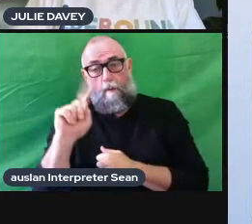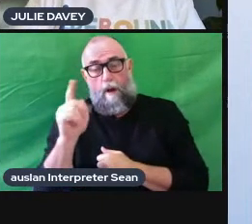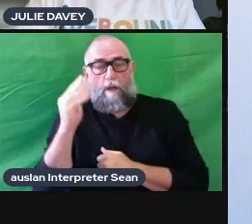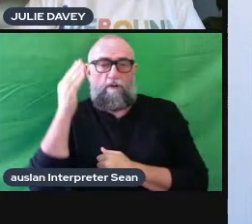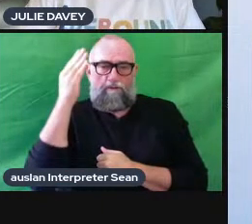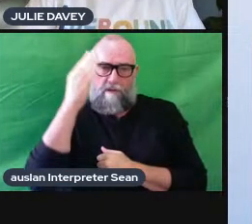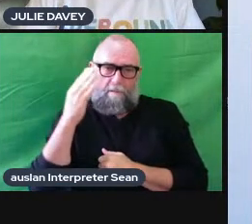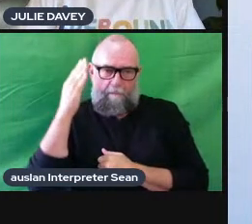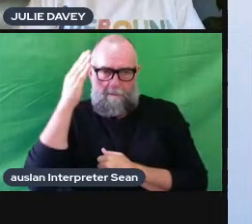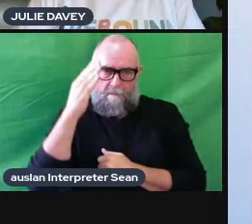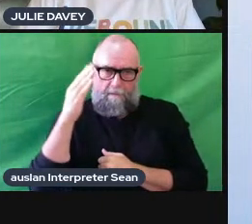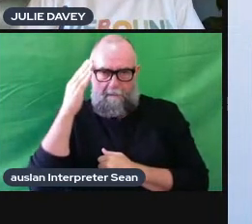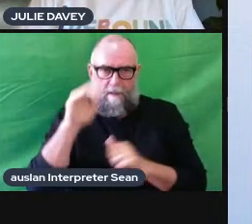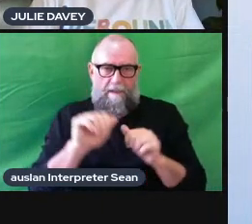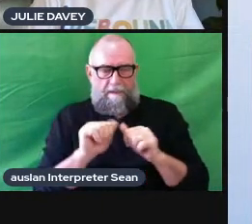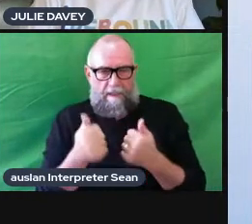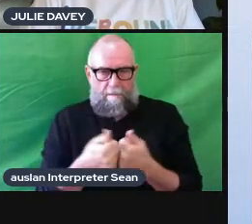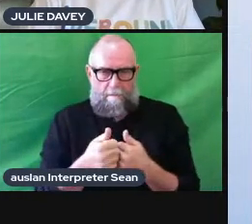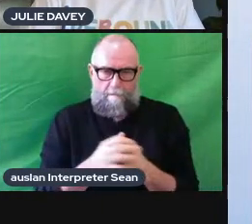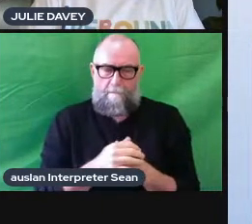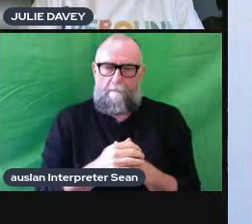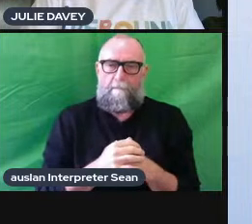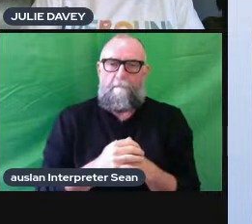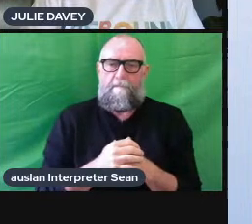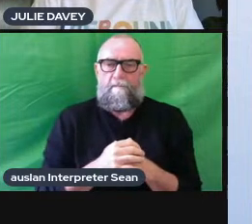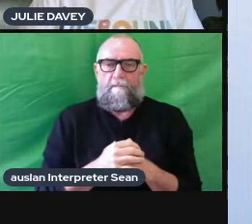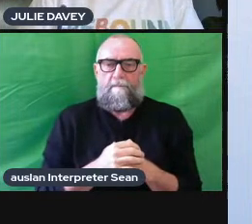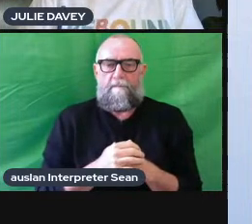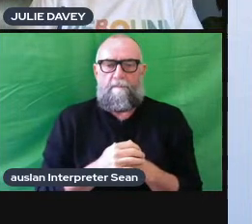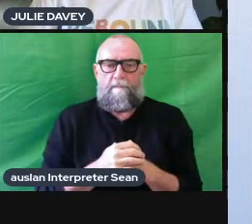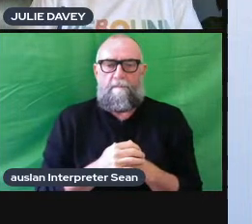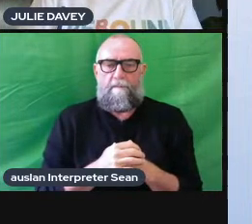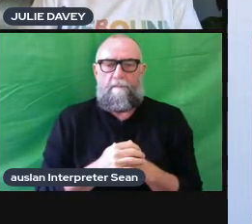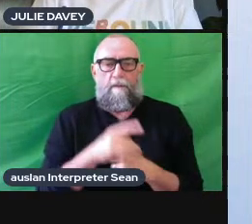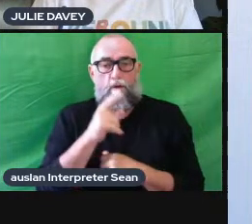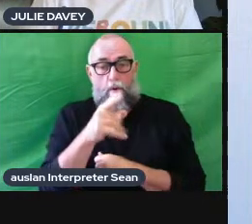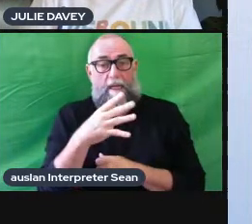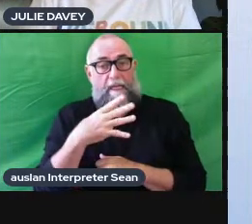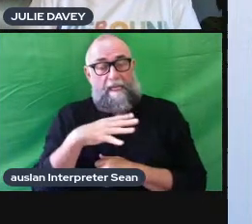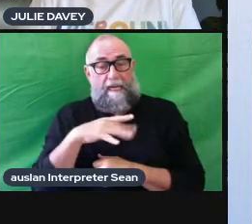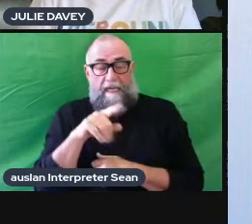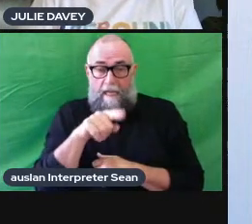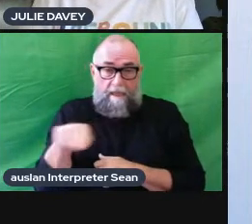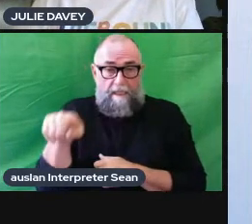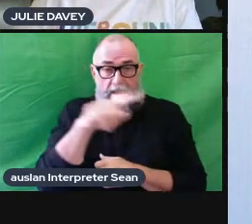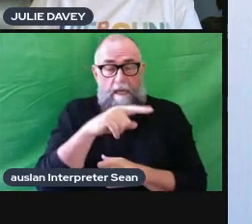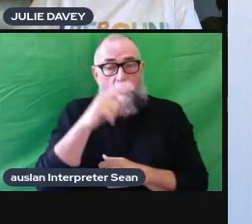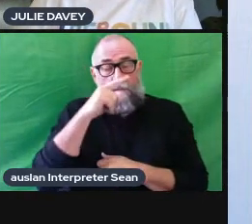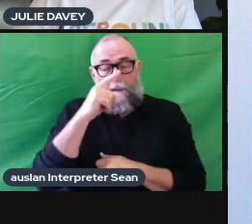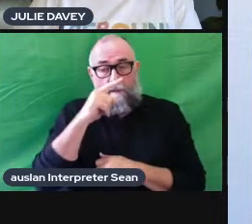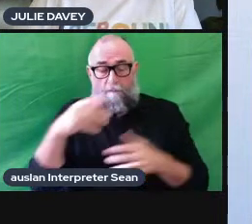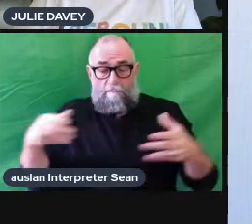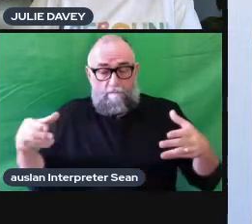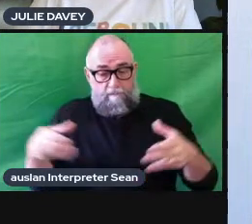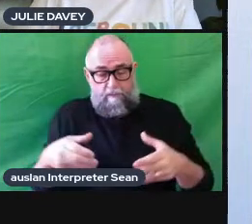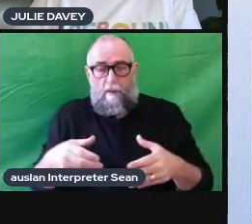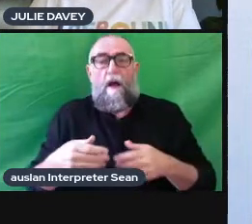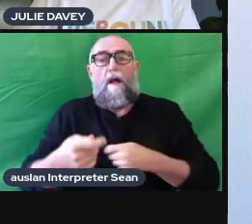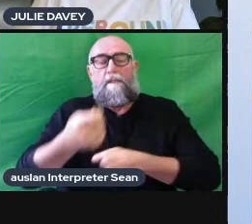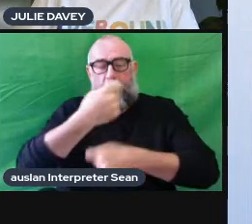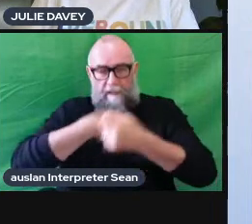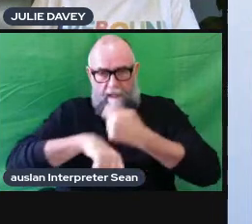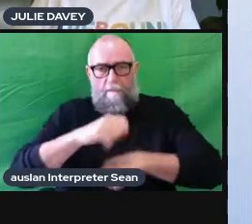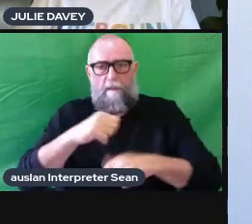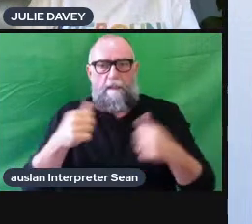of the things that the ingredients to effective consumer engagement